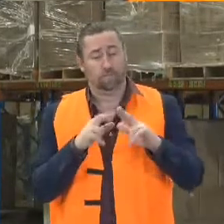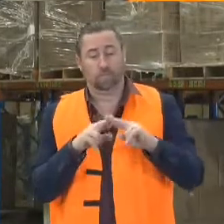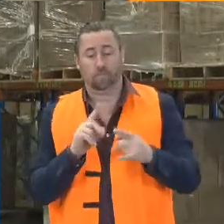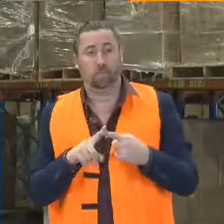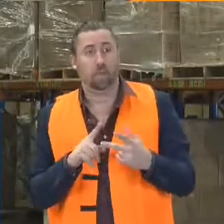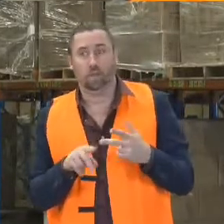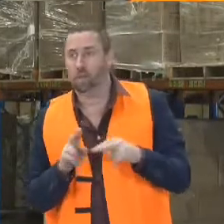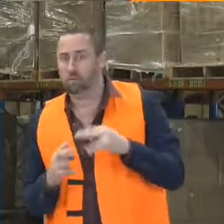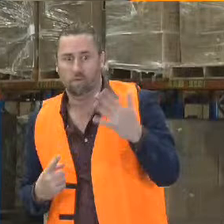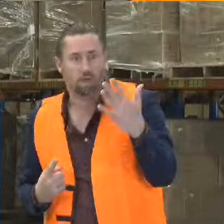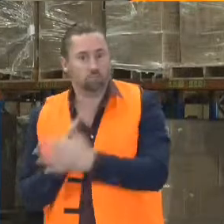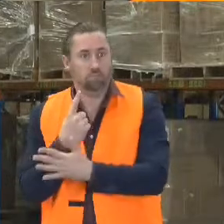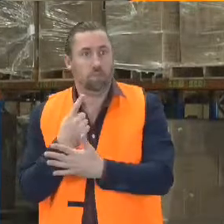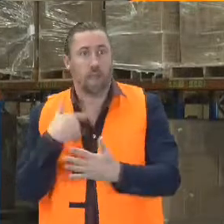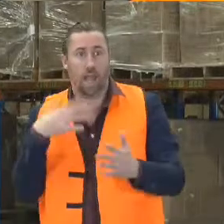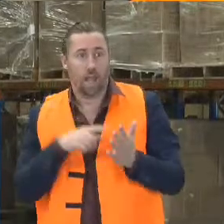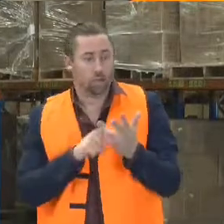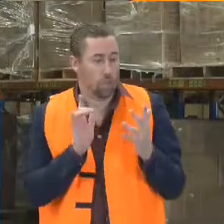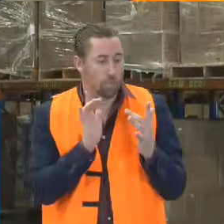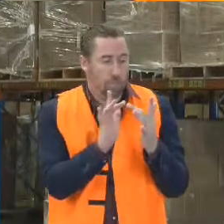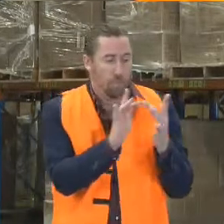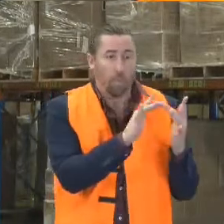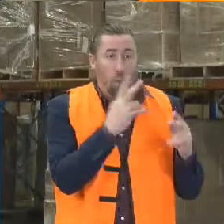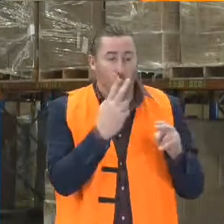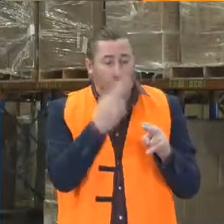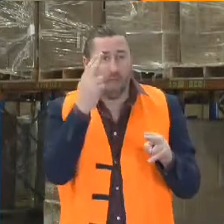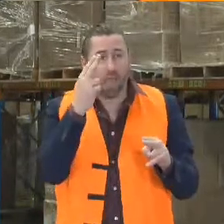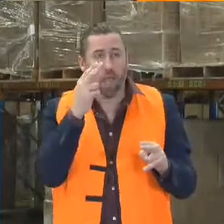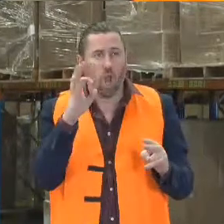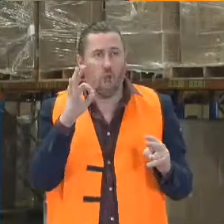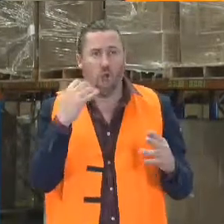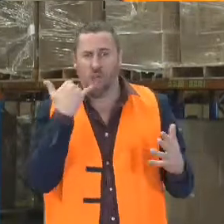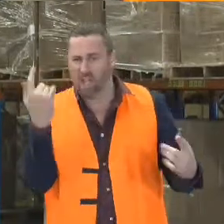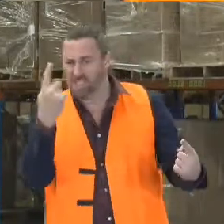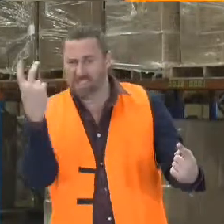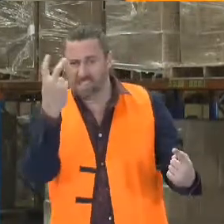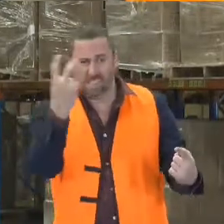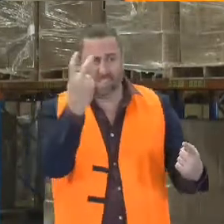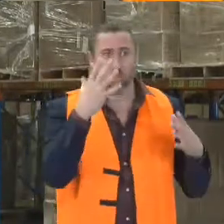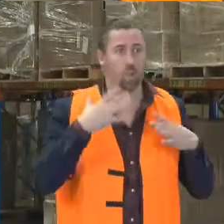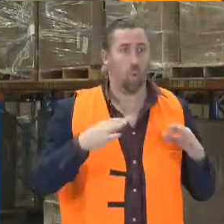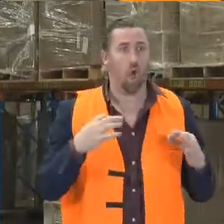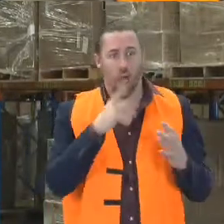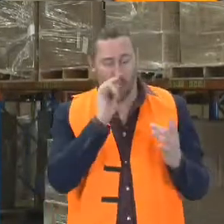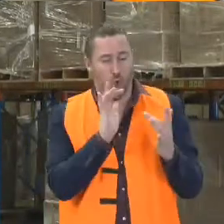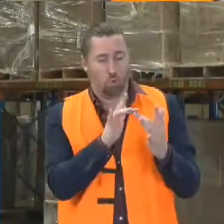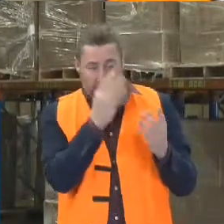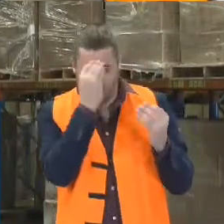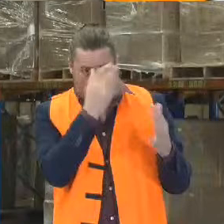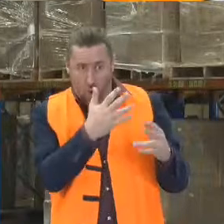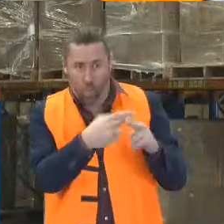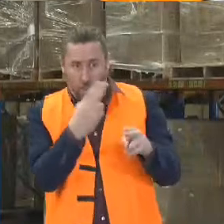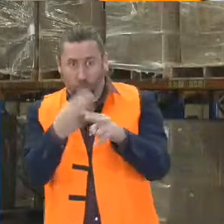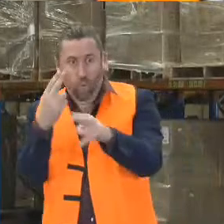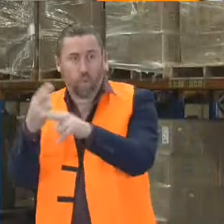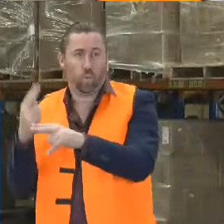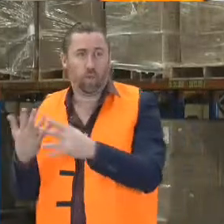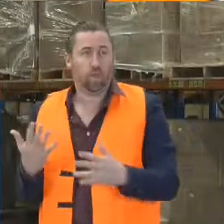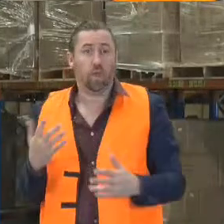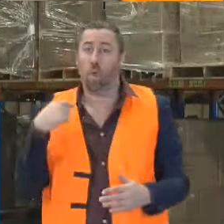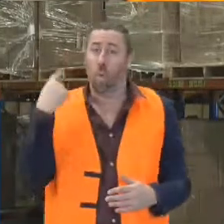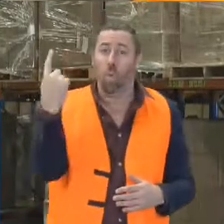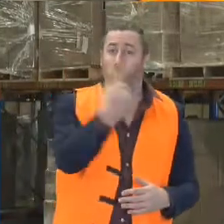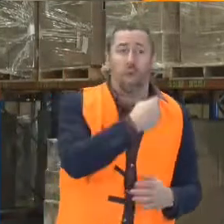case where there needs to be rapid contact tracing, we can do that rapid contact tracing. These are the things that all Queenslanders need to